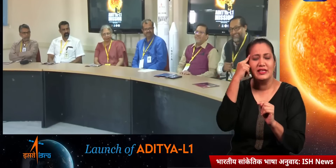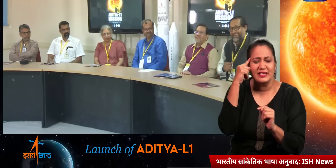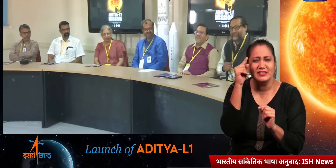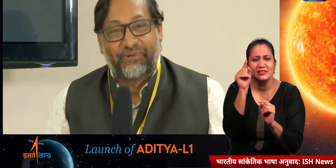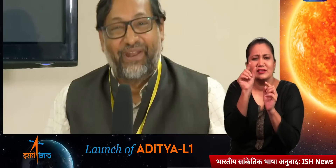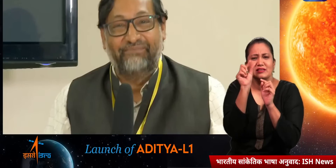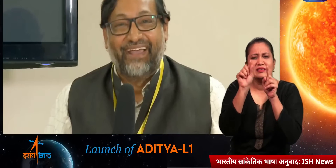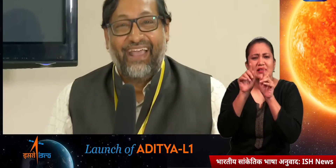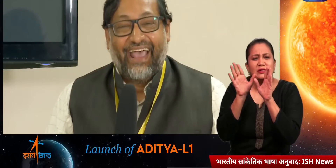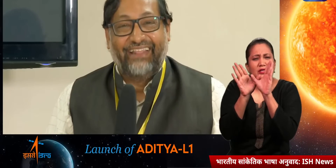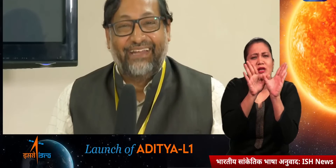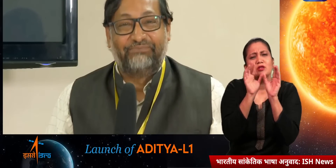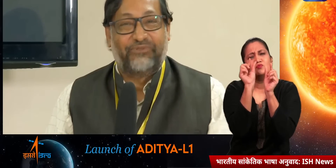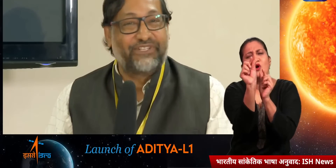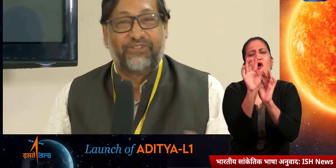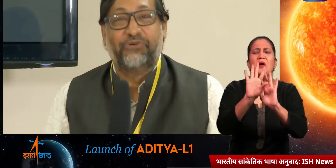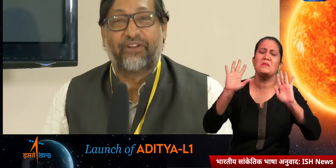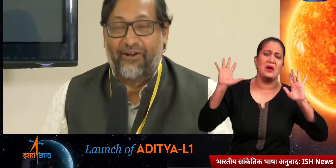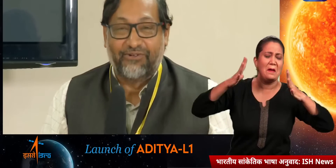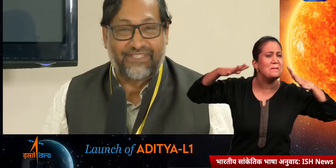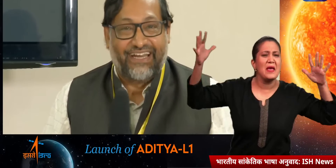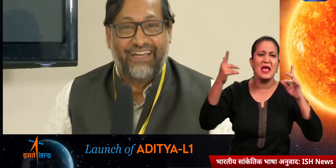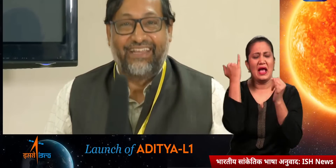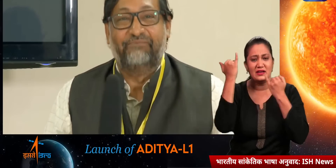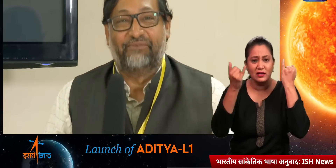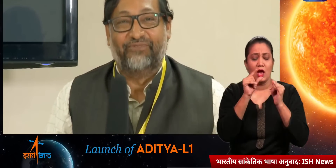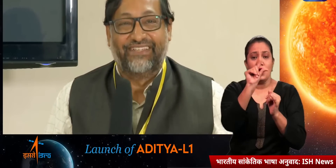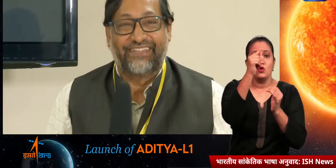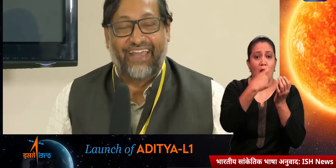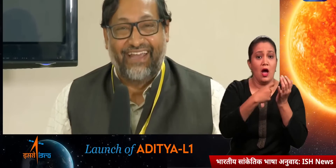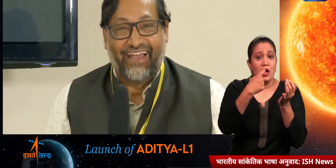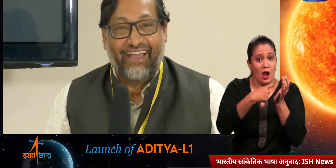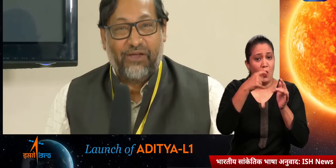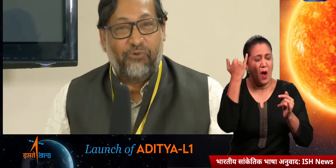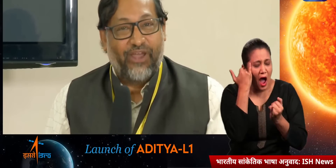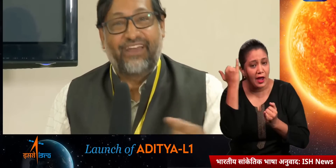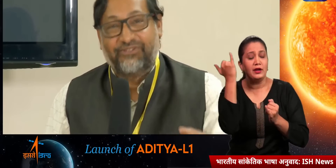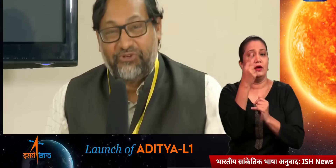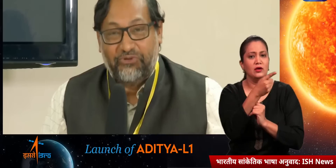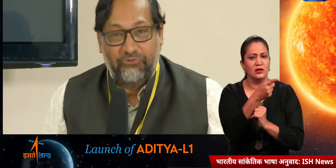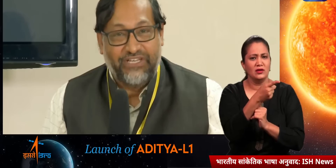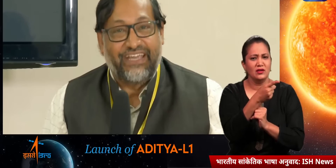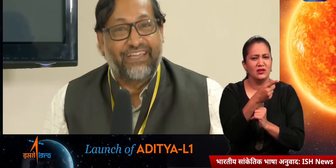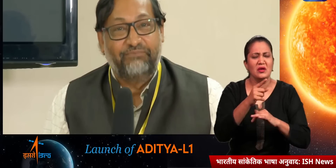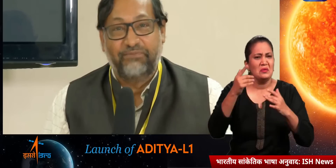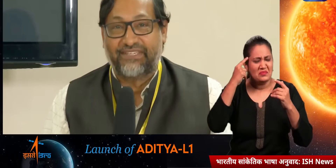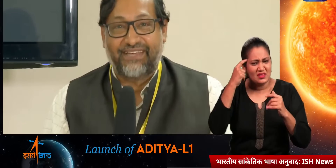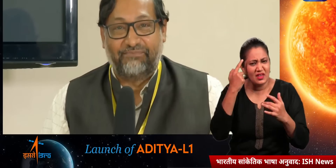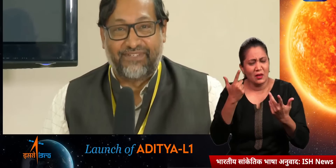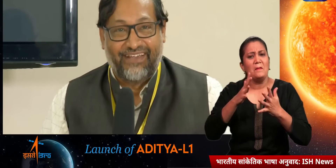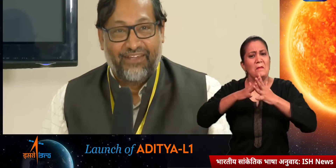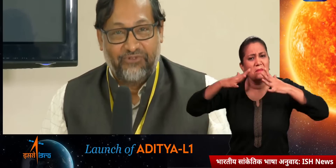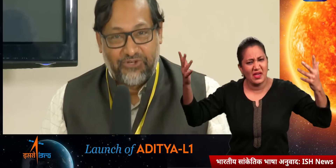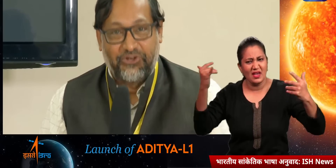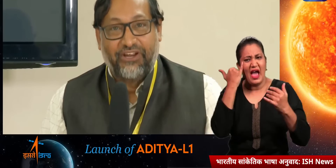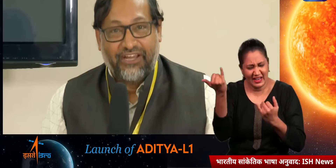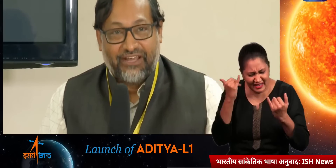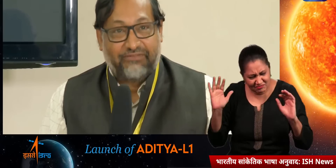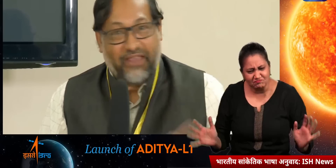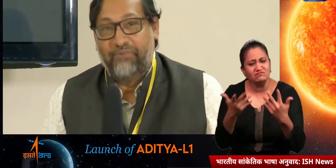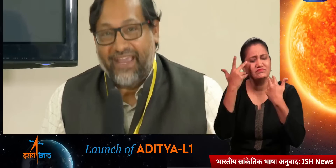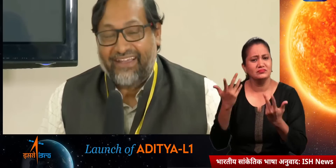small satellite program. And then Professor U.R. Rao suddenly came up with this idea, why are we taking baby steps? We